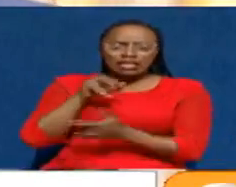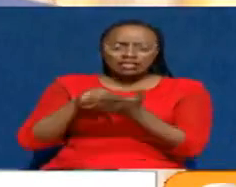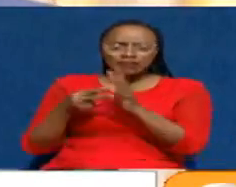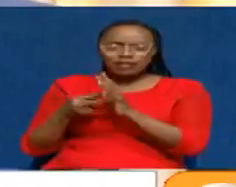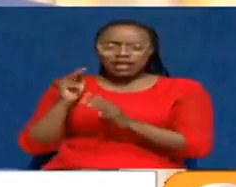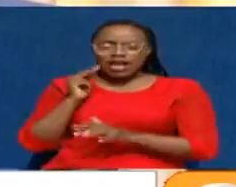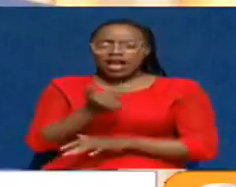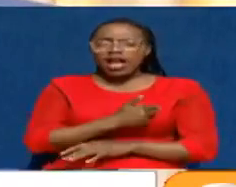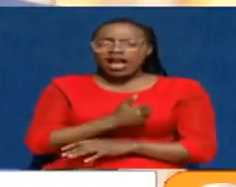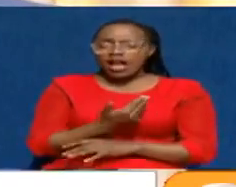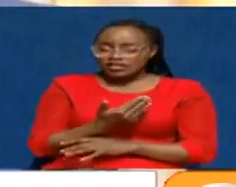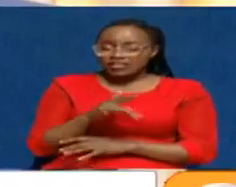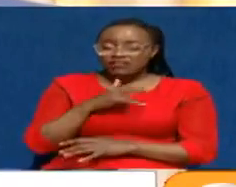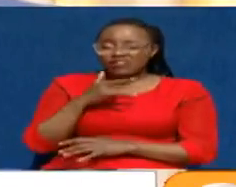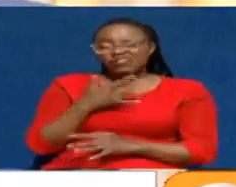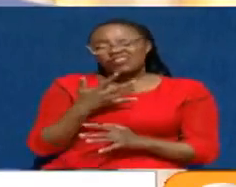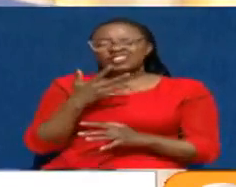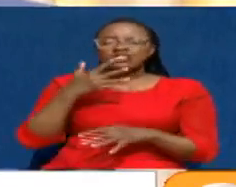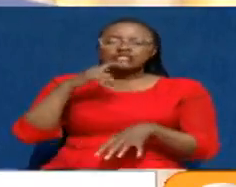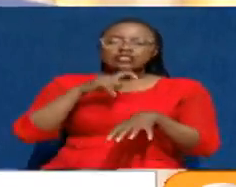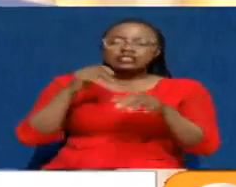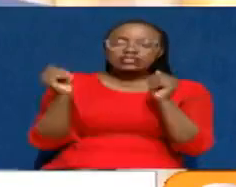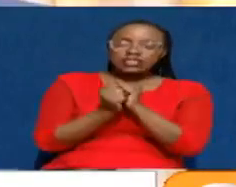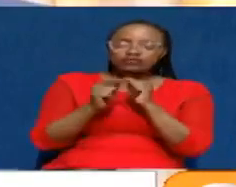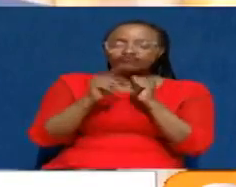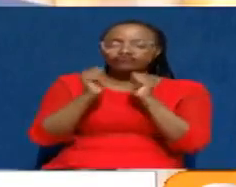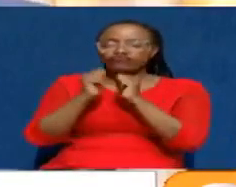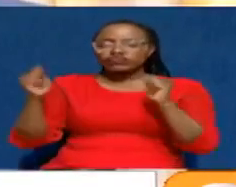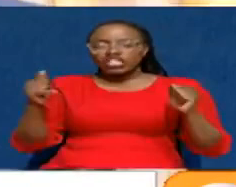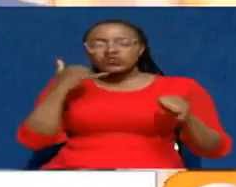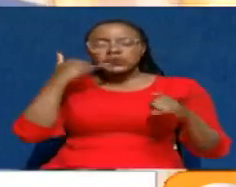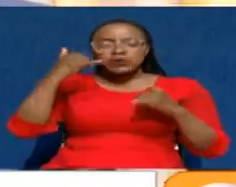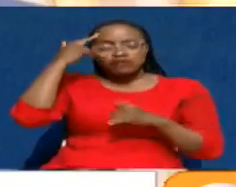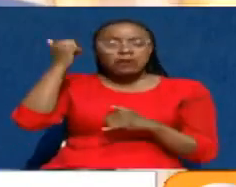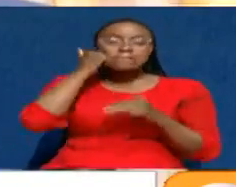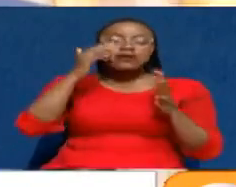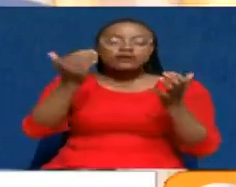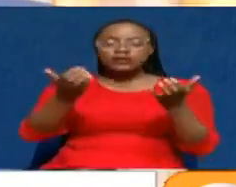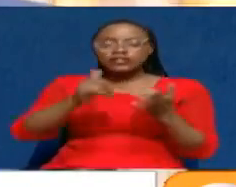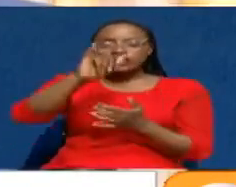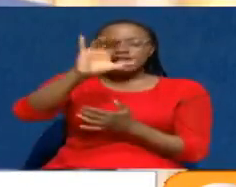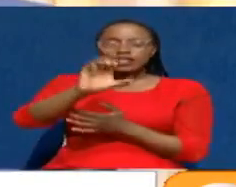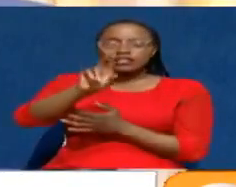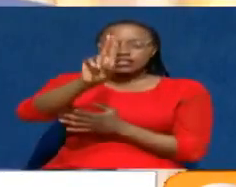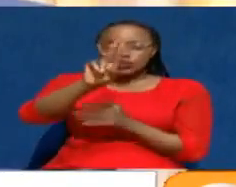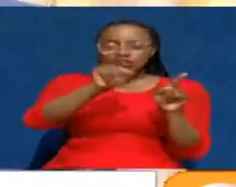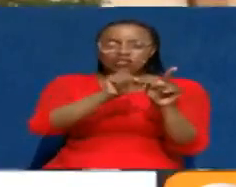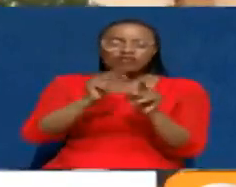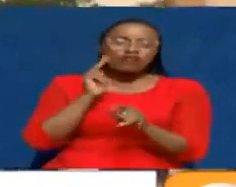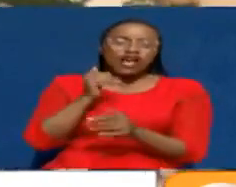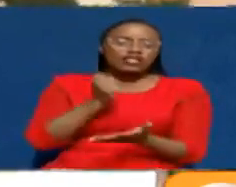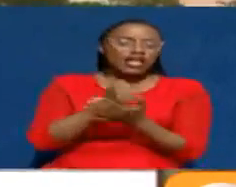we are not getting calls. We are getting 10 to 15 calls every single day for patients who require ICU, and we are not able to